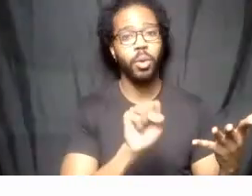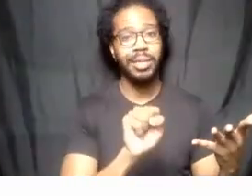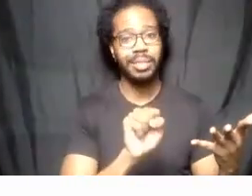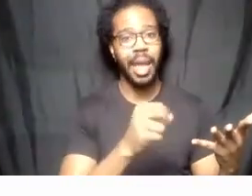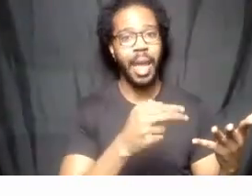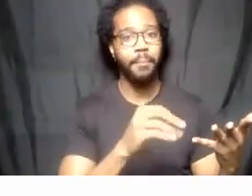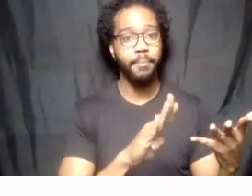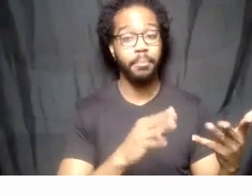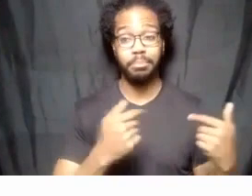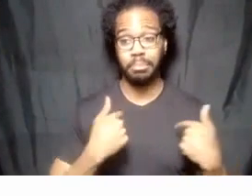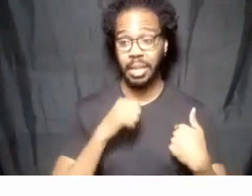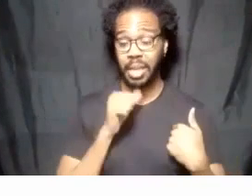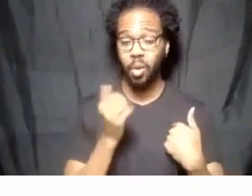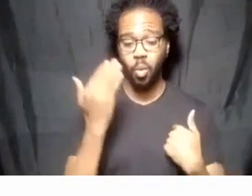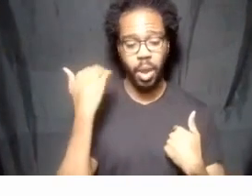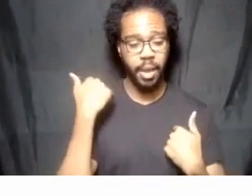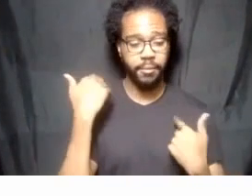don't have a